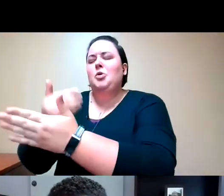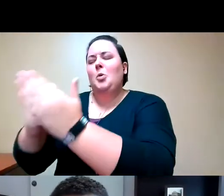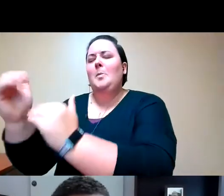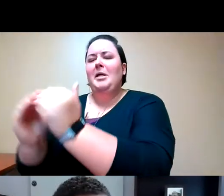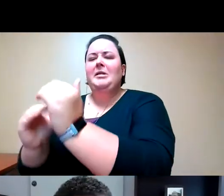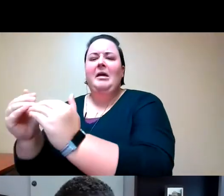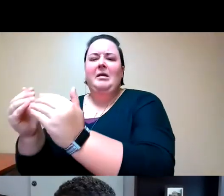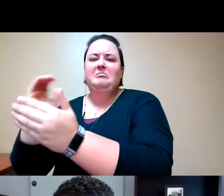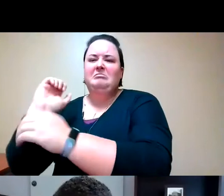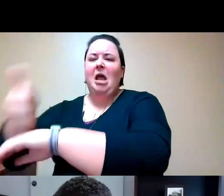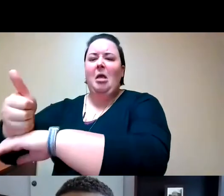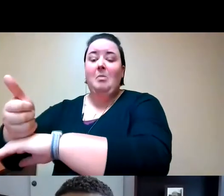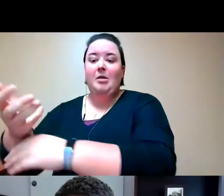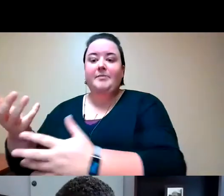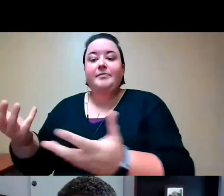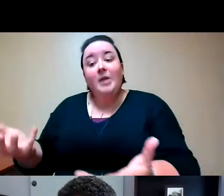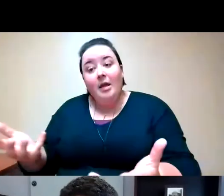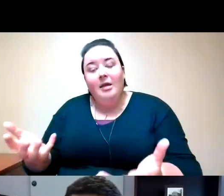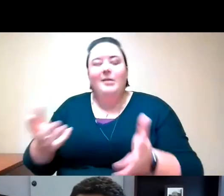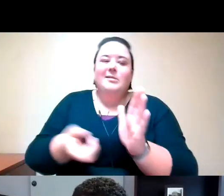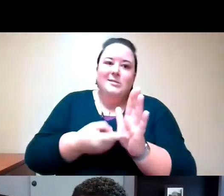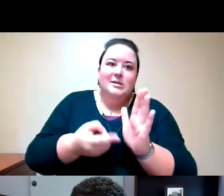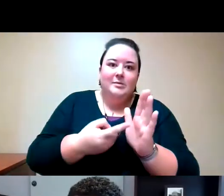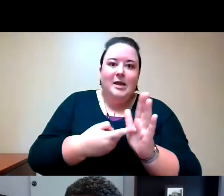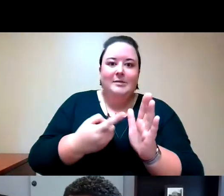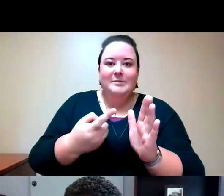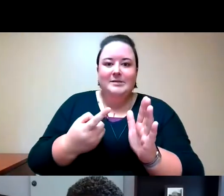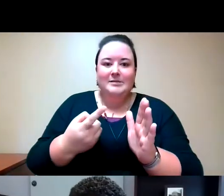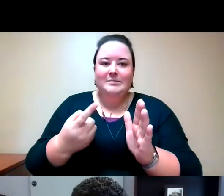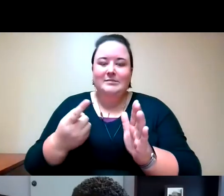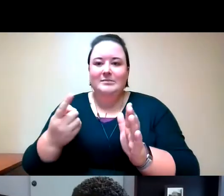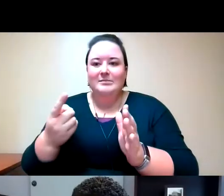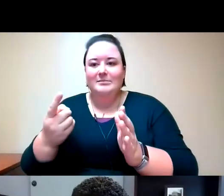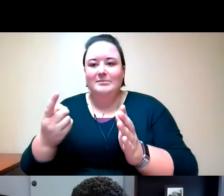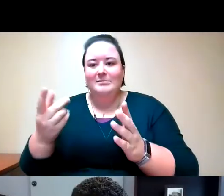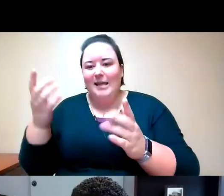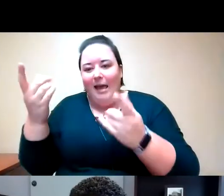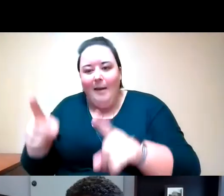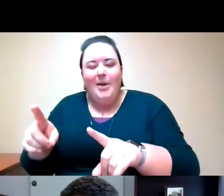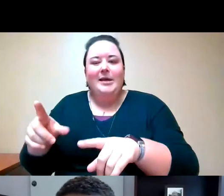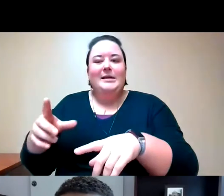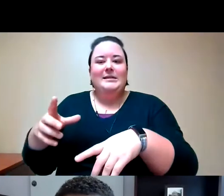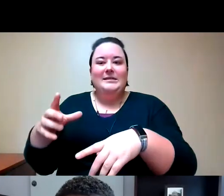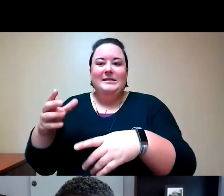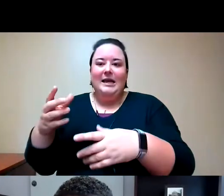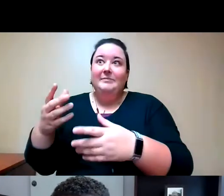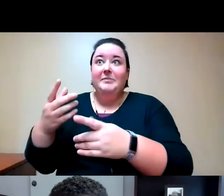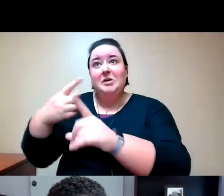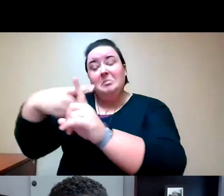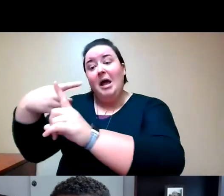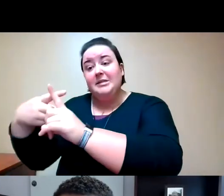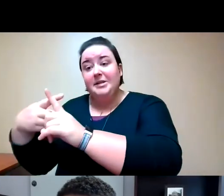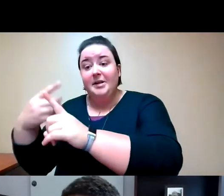some instances, and there are certainly positives that come from having your own space, what does that say when we continue